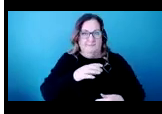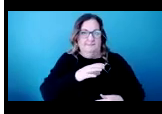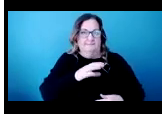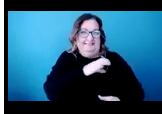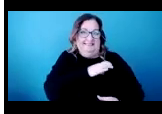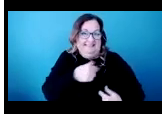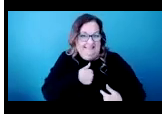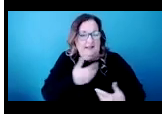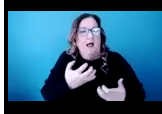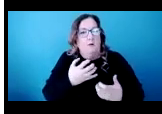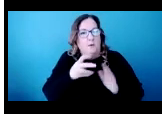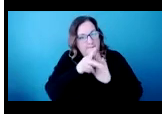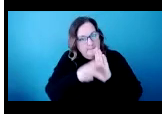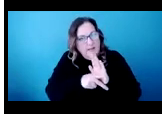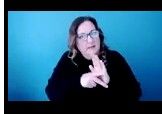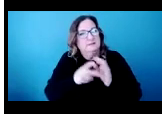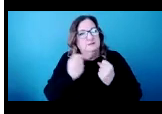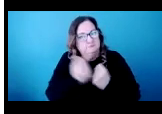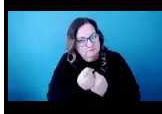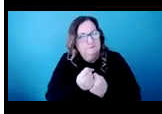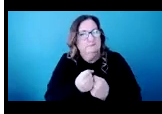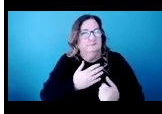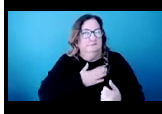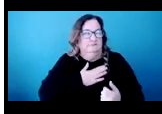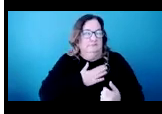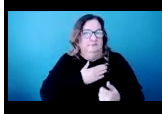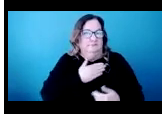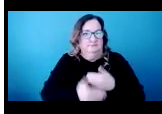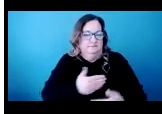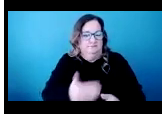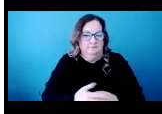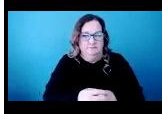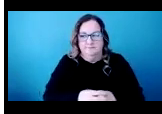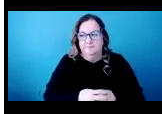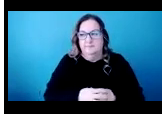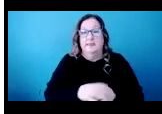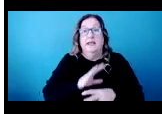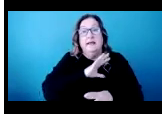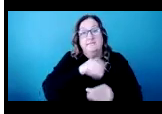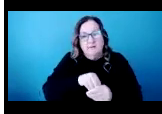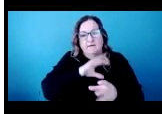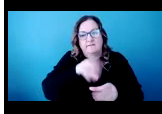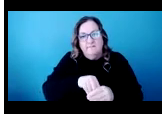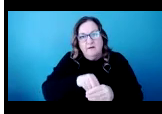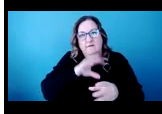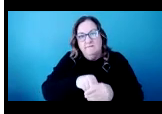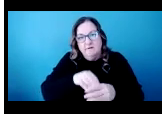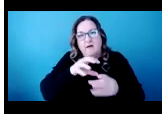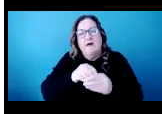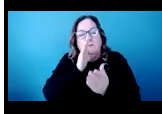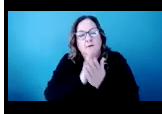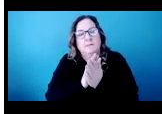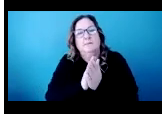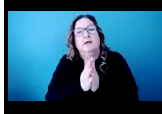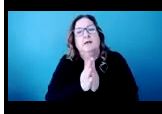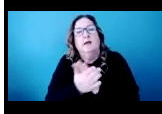need it. And then also get involved where you're comfortable. I know I'm not the bravest or